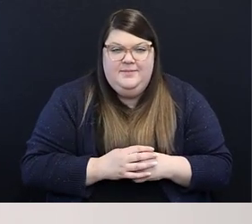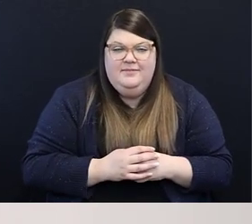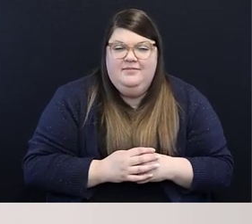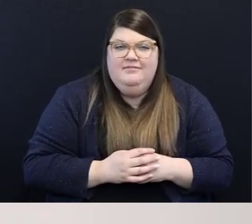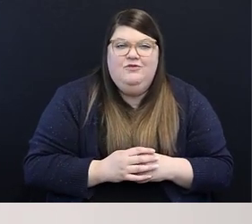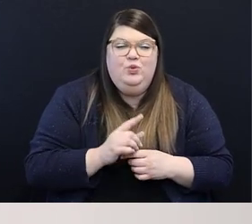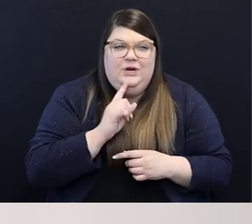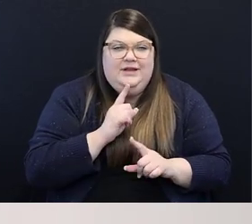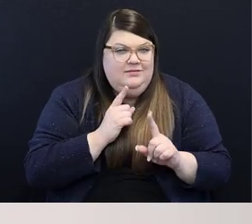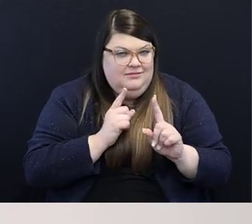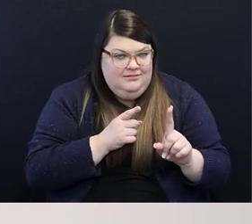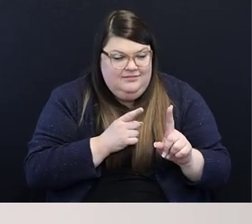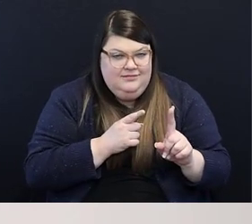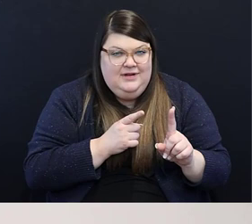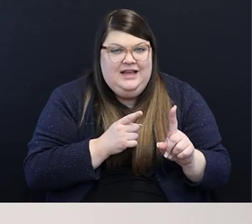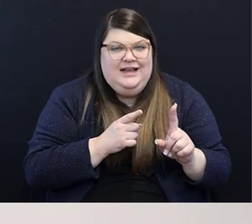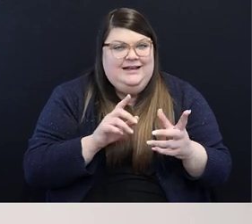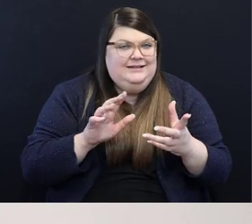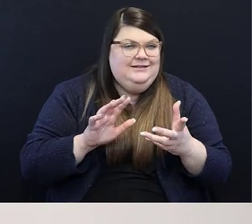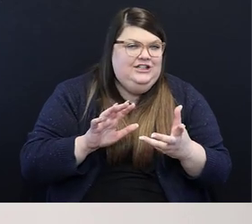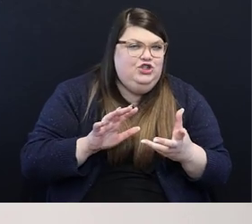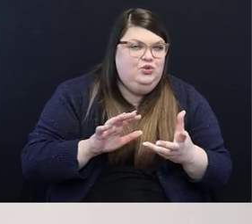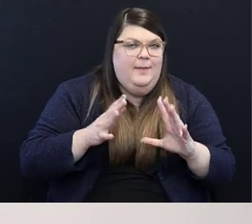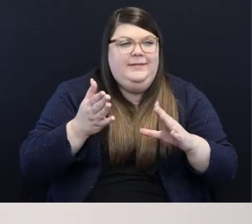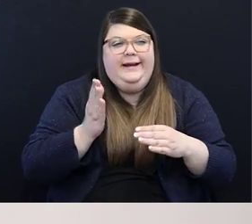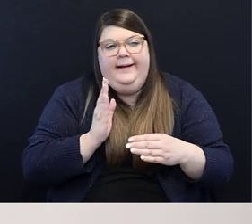about disrupting